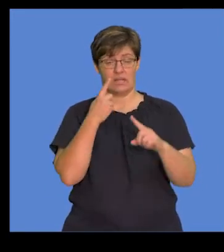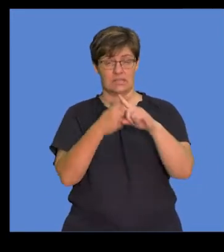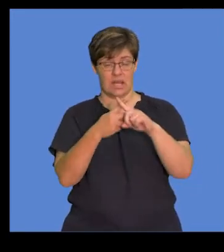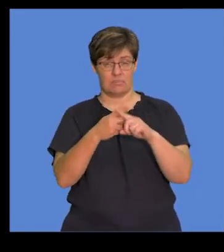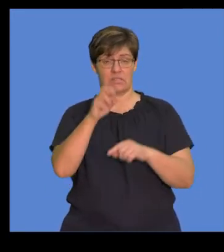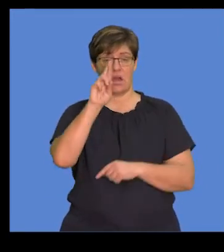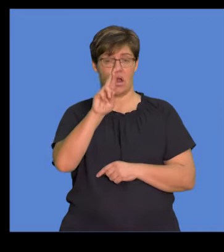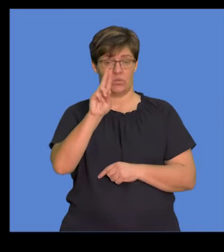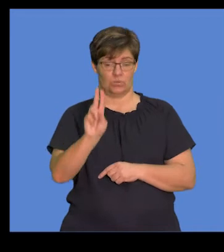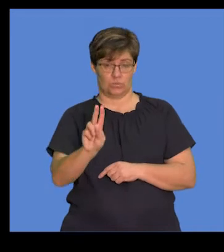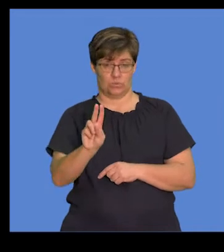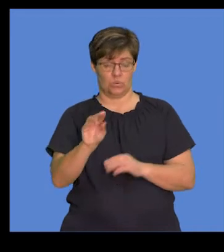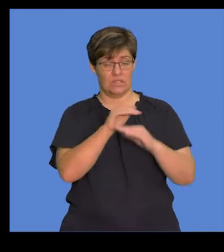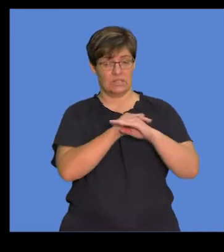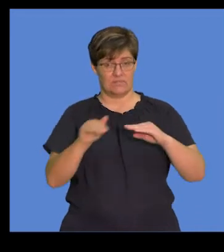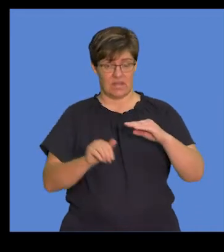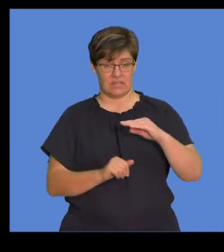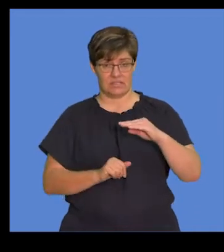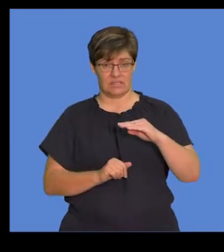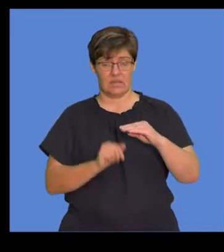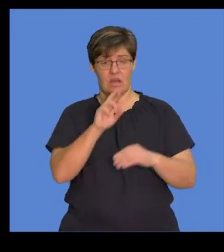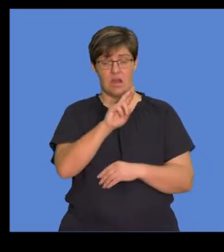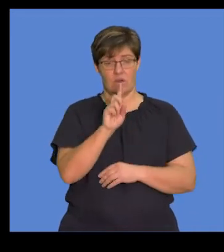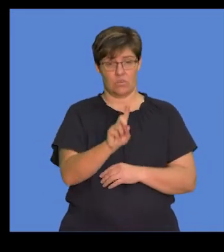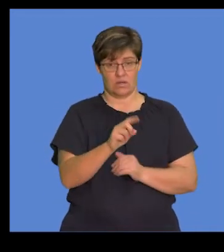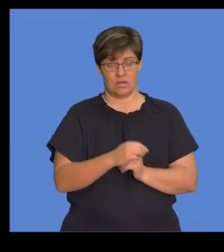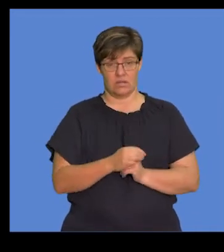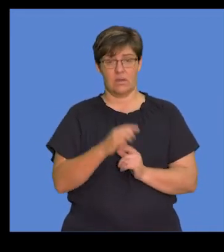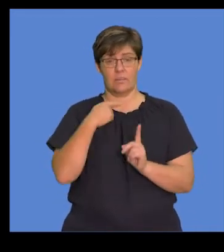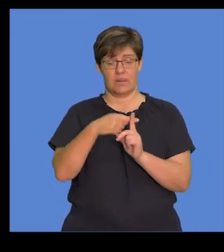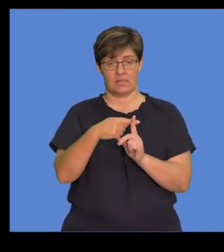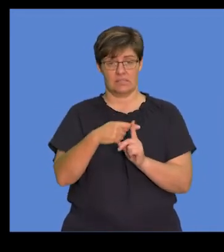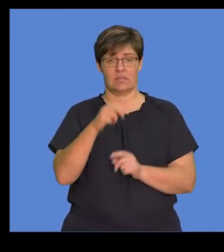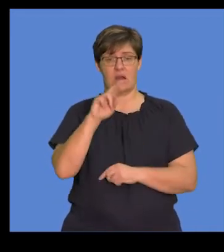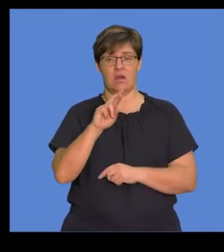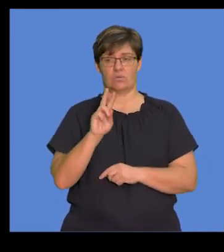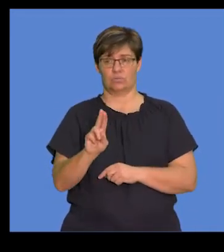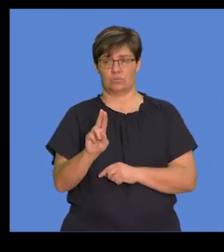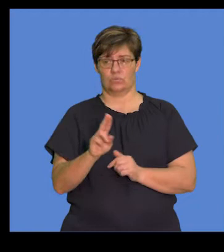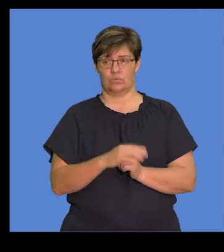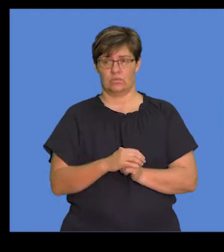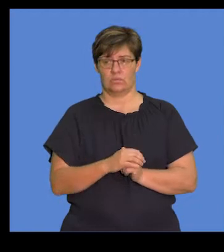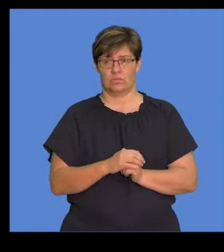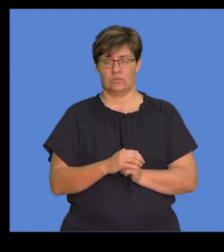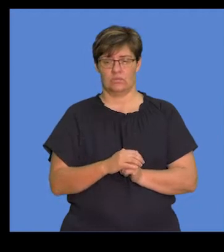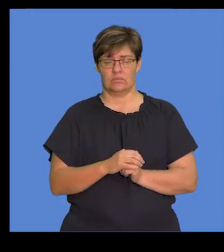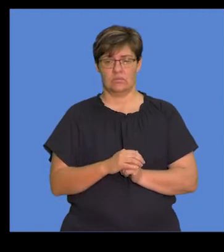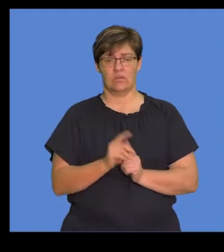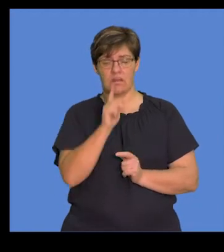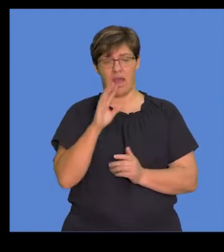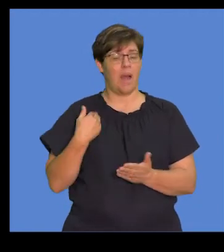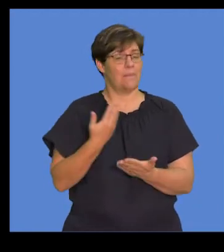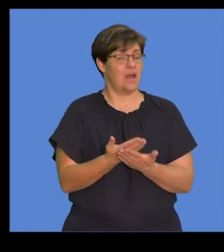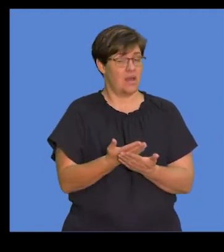multiplied by R2 divided by R1 plus R2. So this is